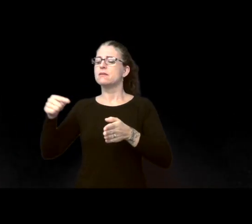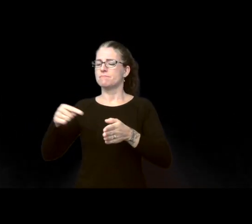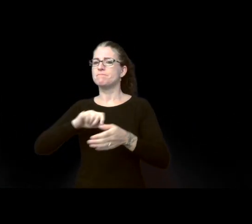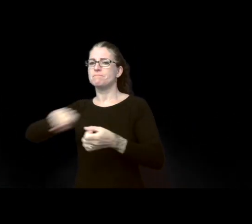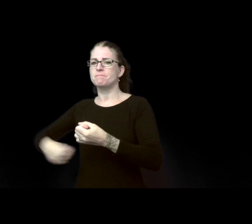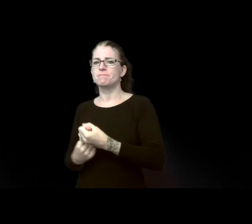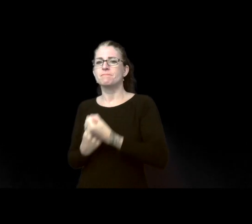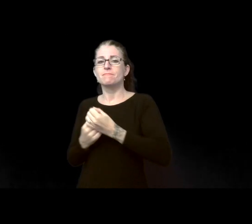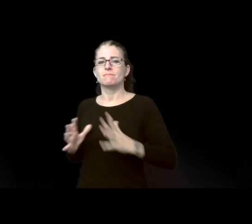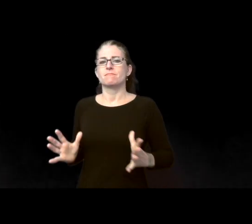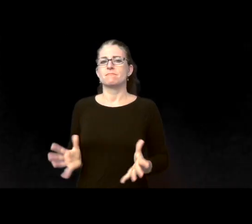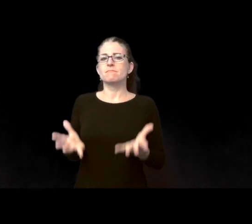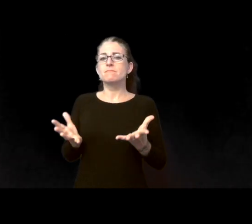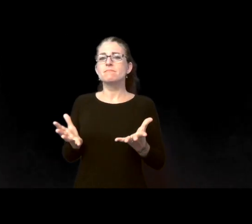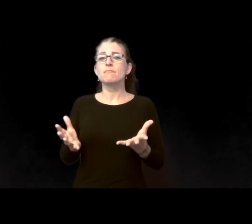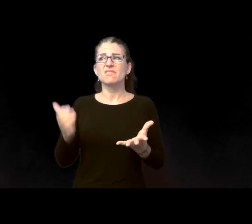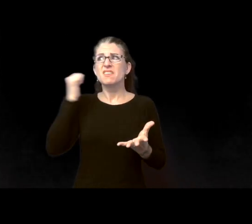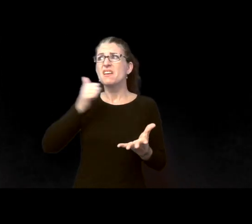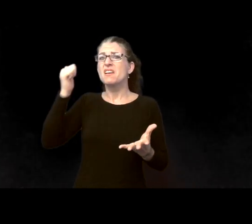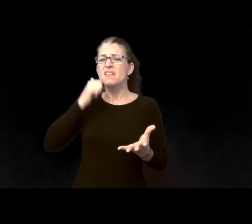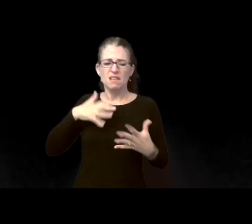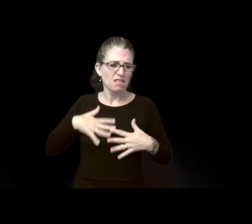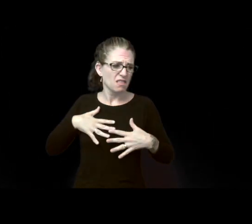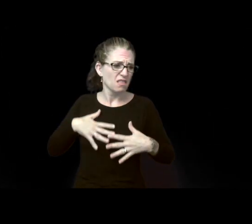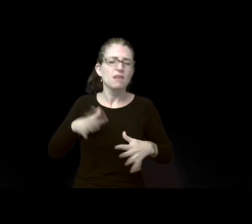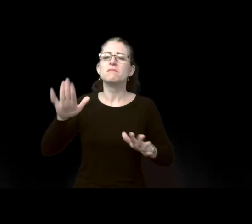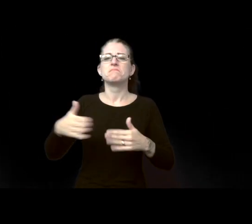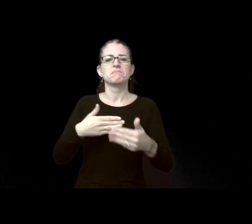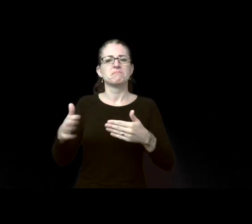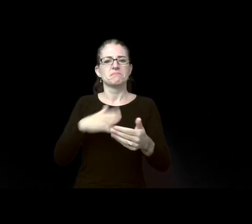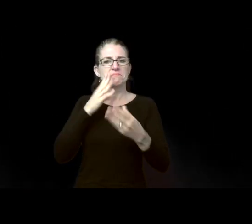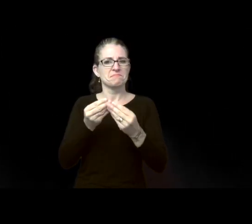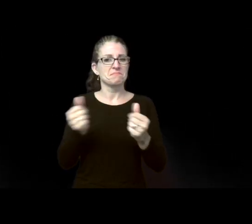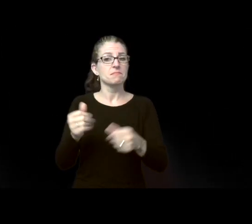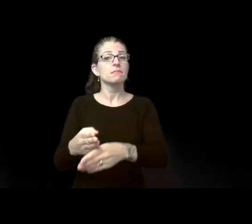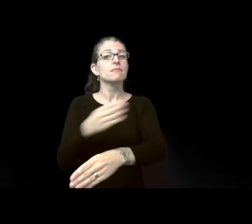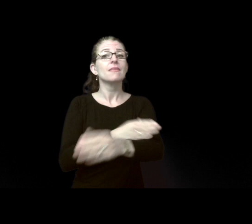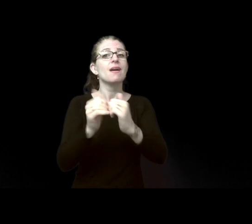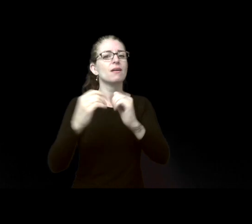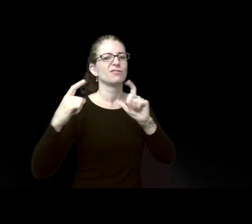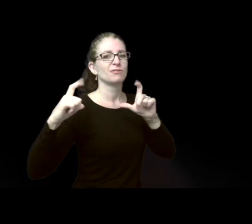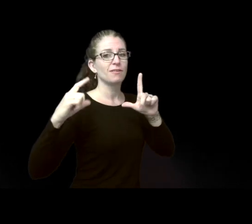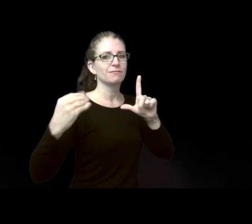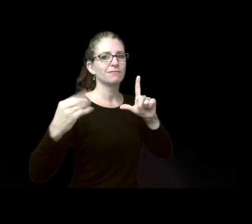a plan, the motivation that it brings. It takes away the daily stings to know things will be better with a better